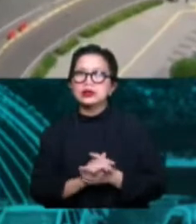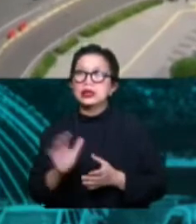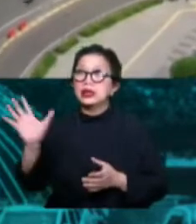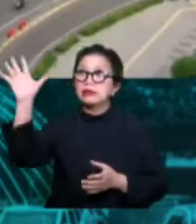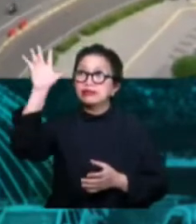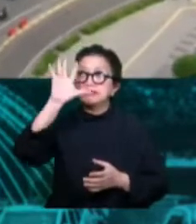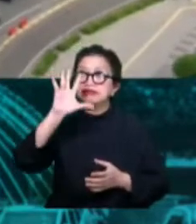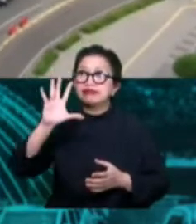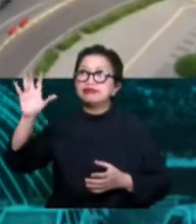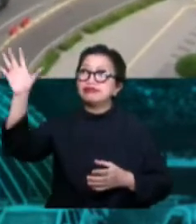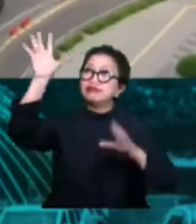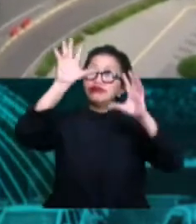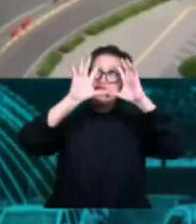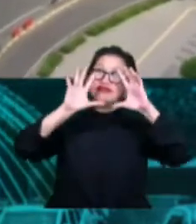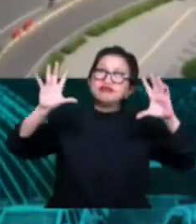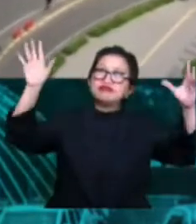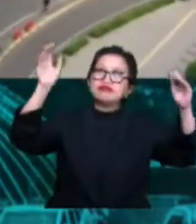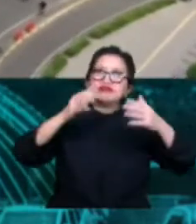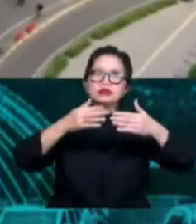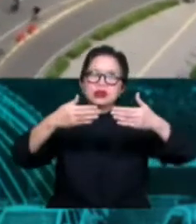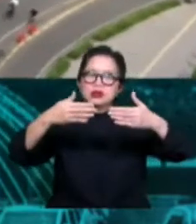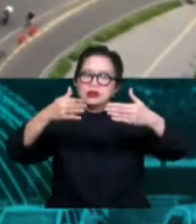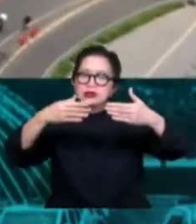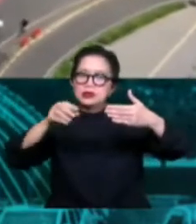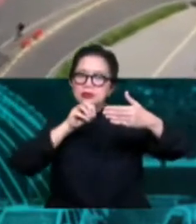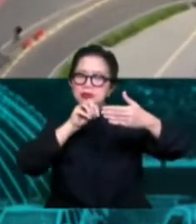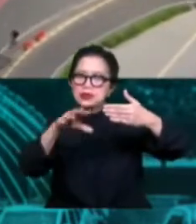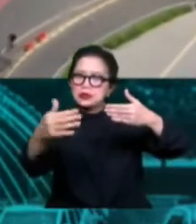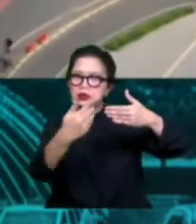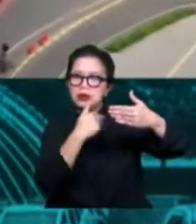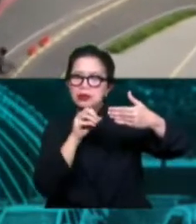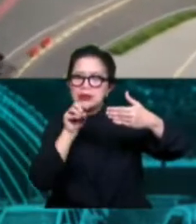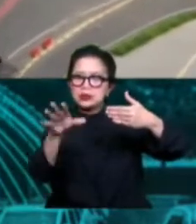transmission. And the third is about the